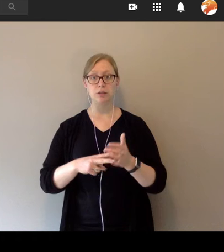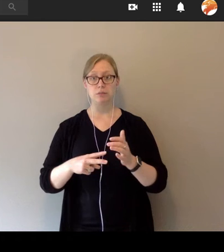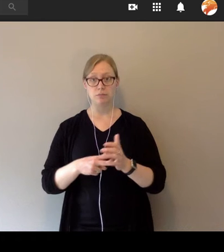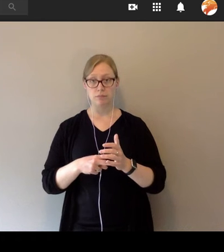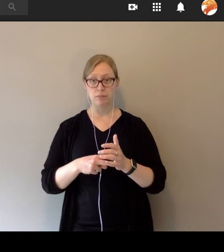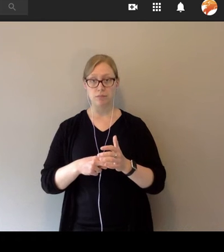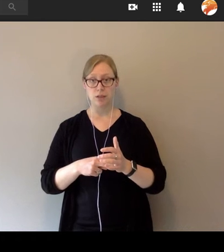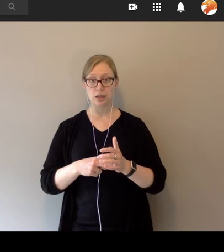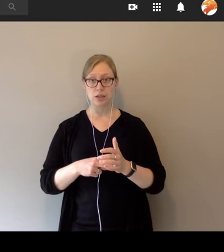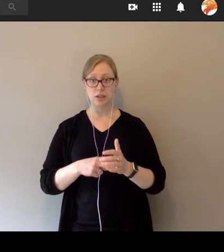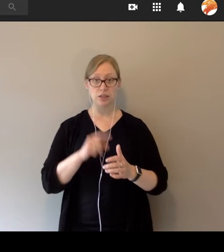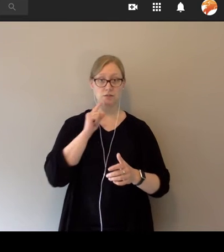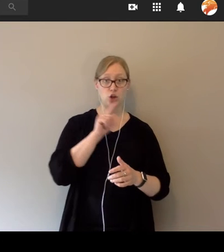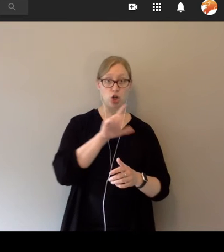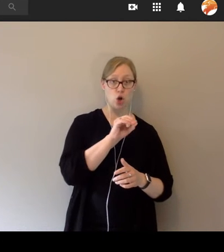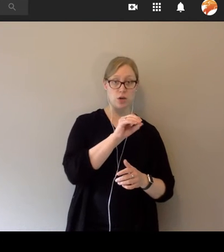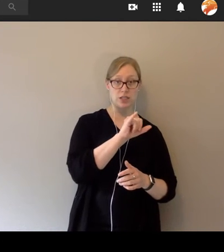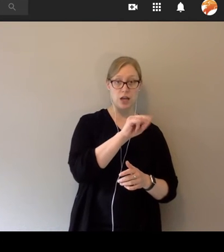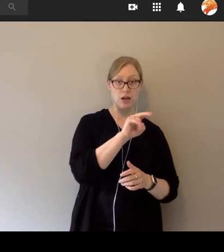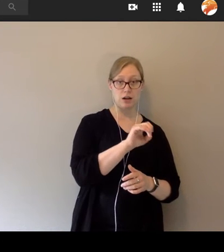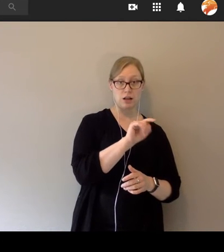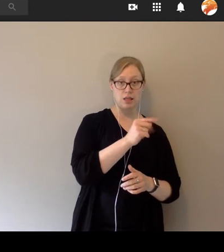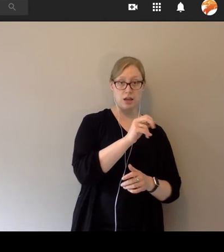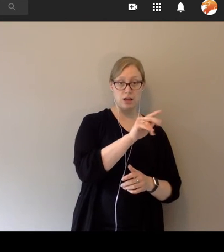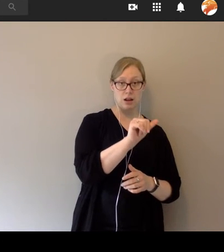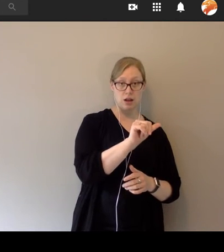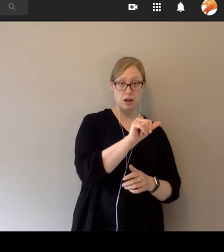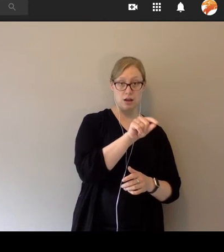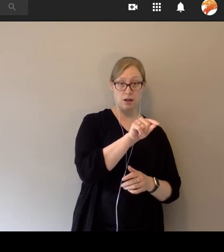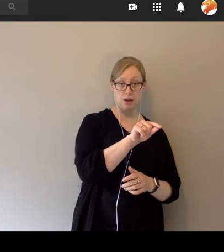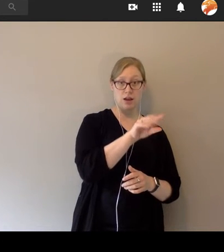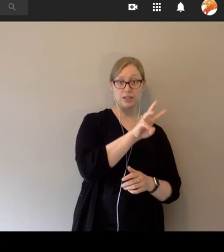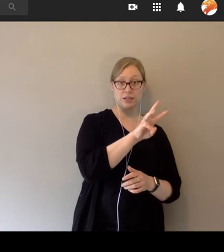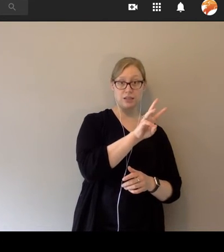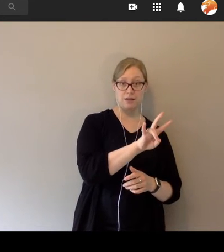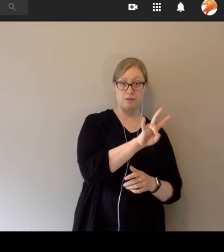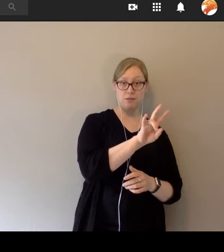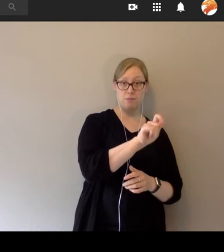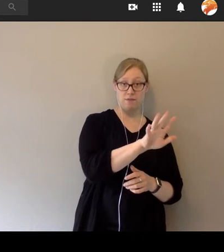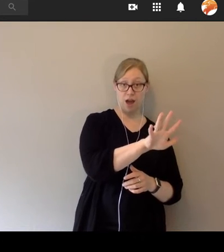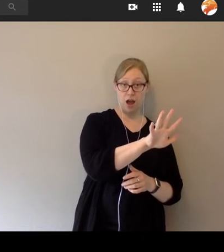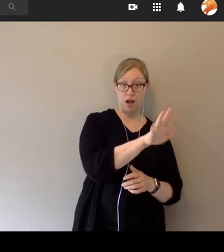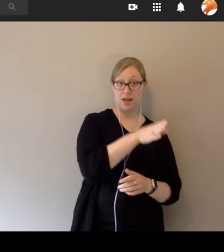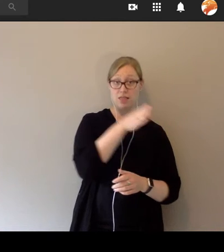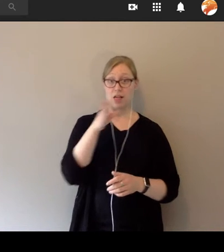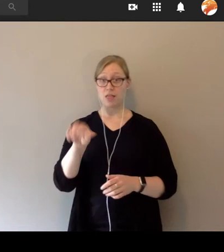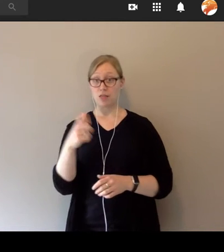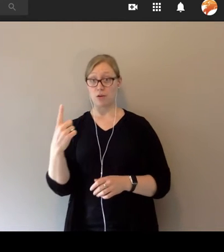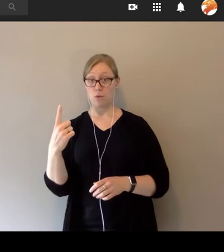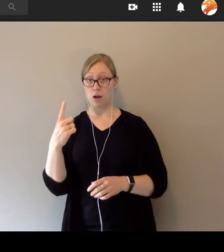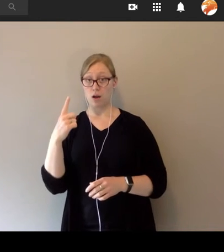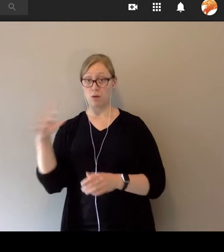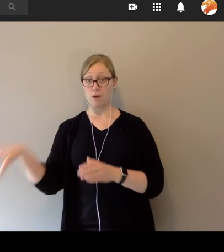67.5 for this angle at the cosine of theta. And then we have the other angle is going to